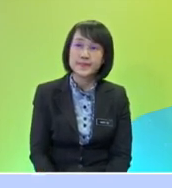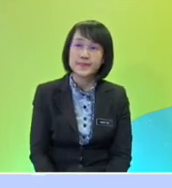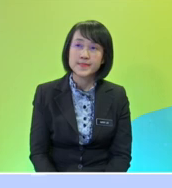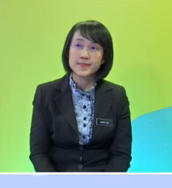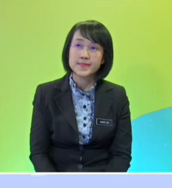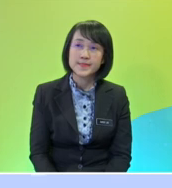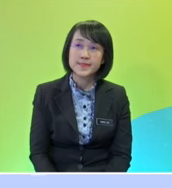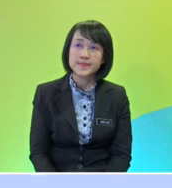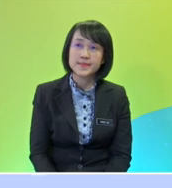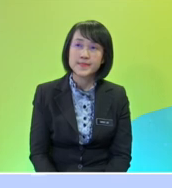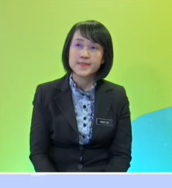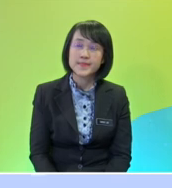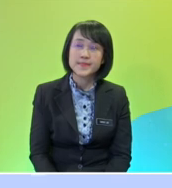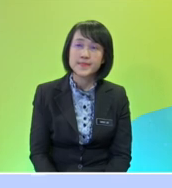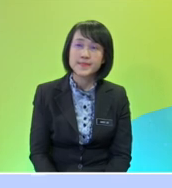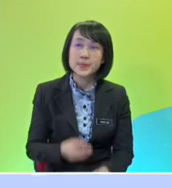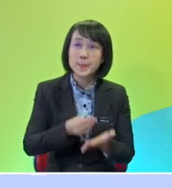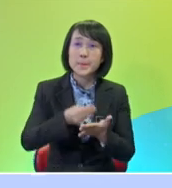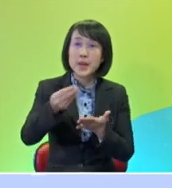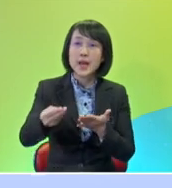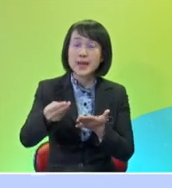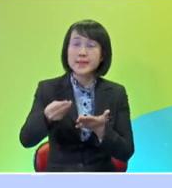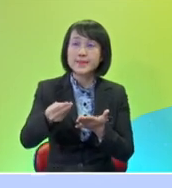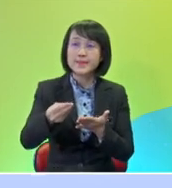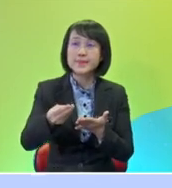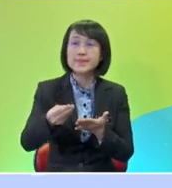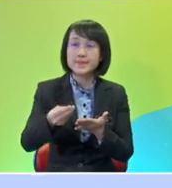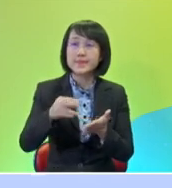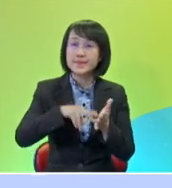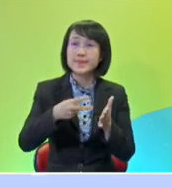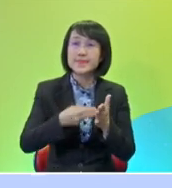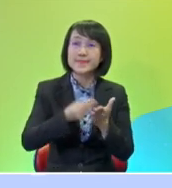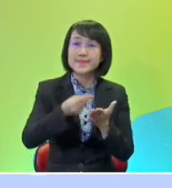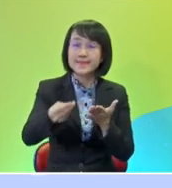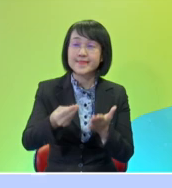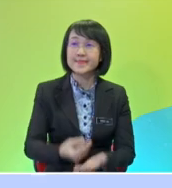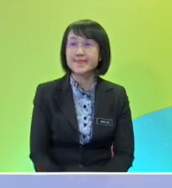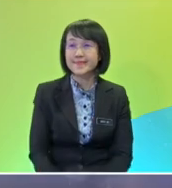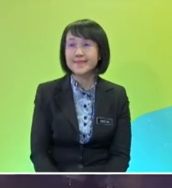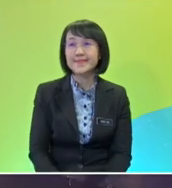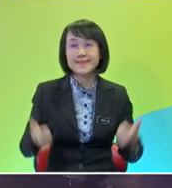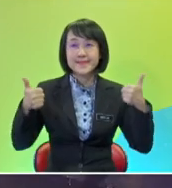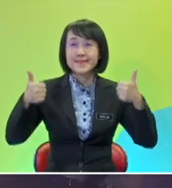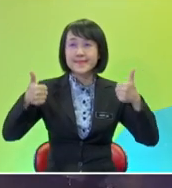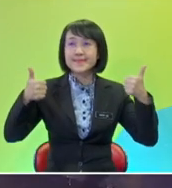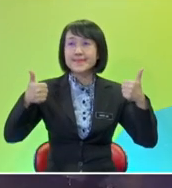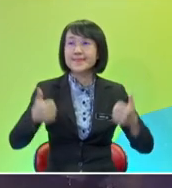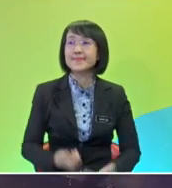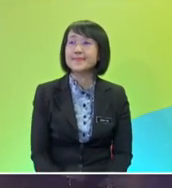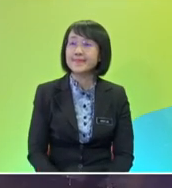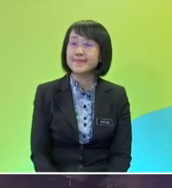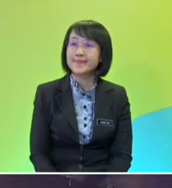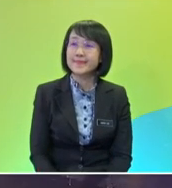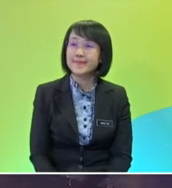It means buy. Purchase means buy. Oh. Very good, Jemima.